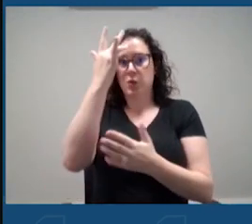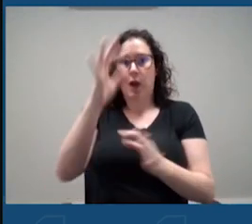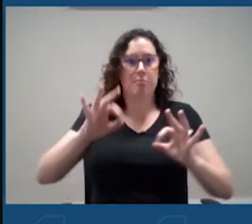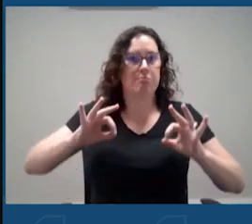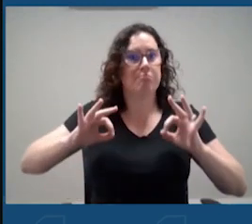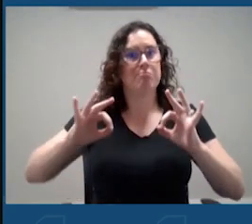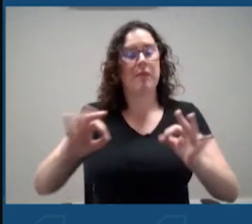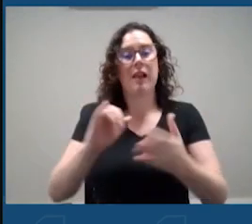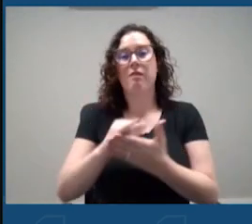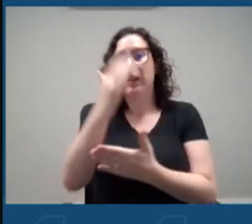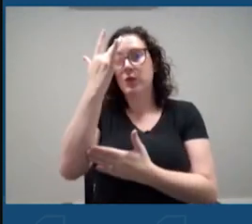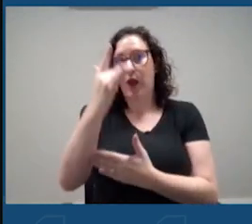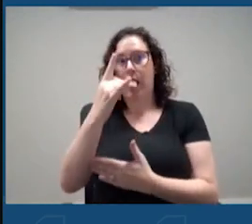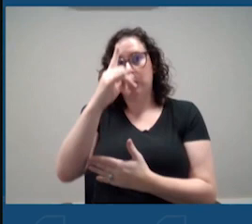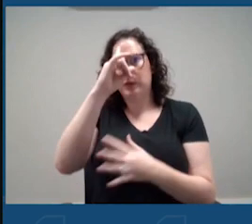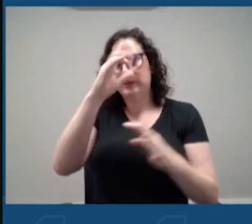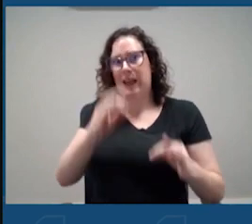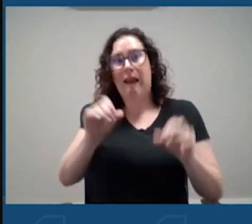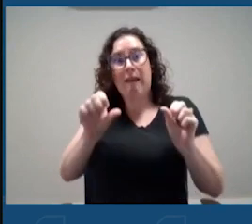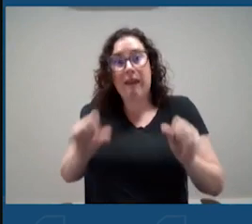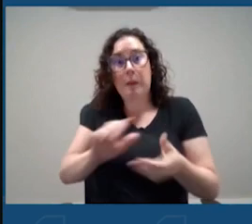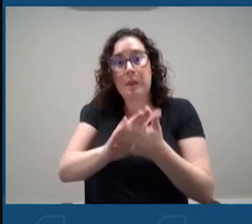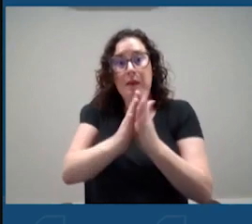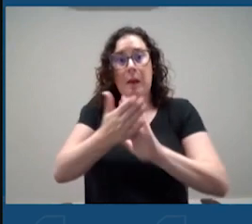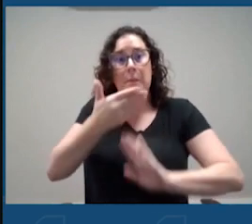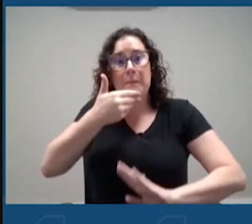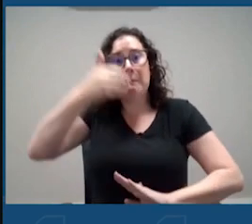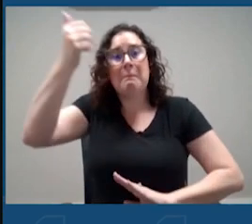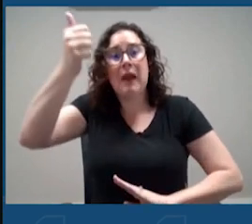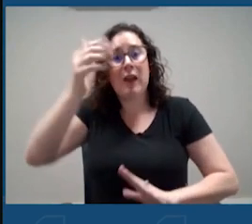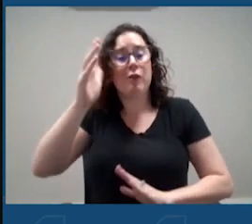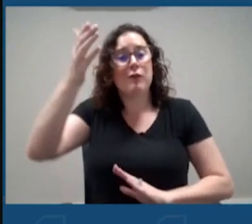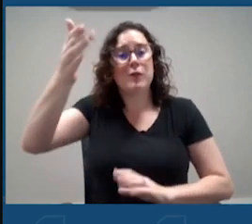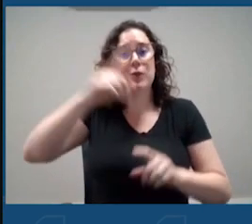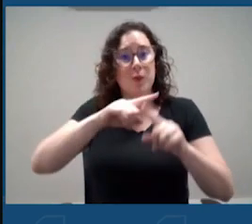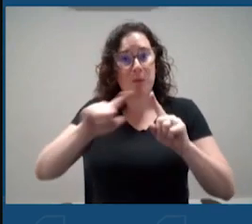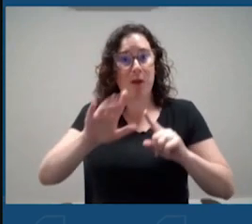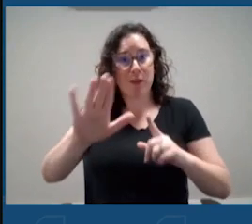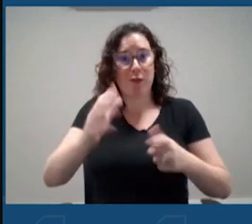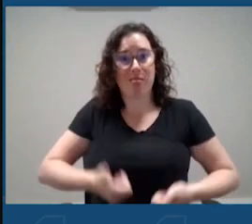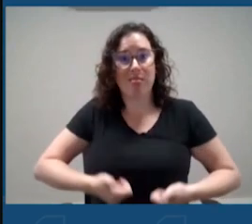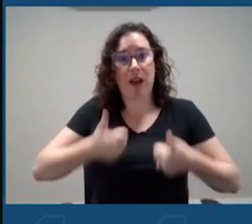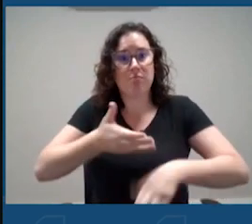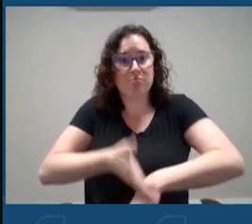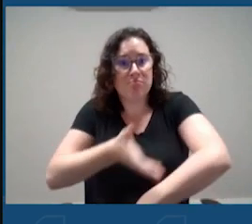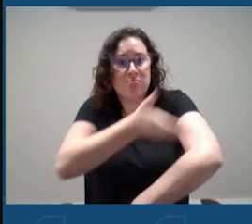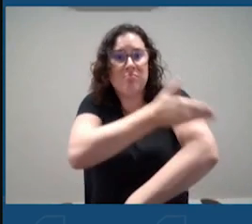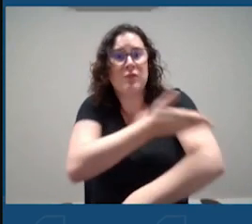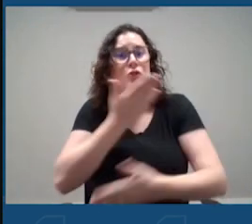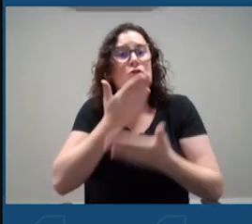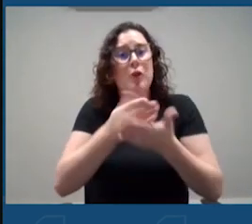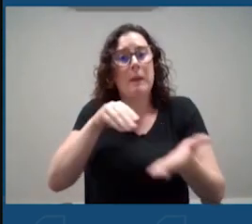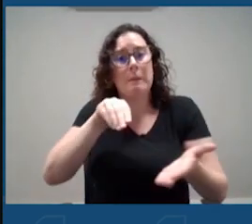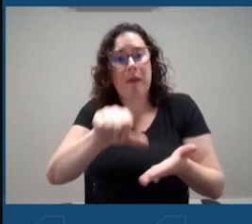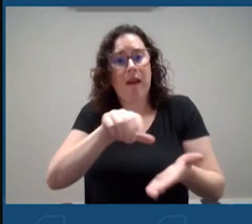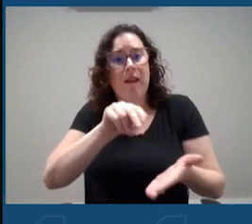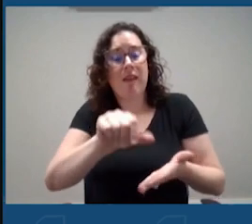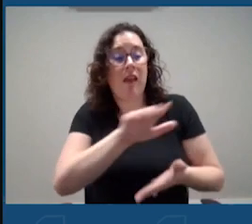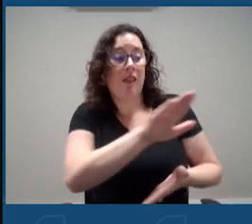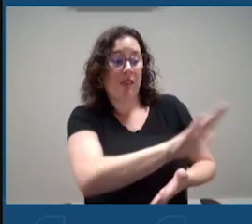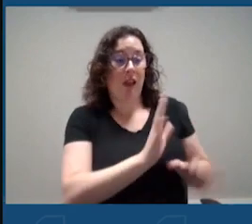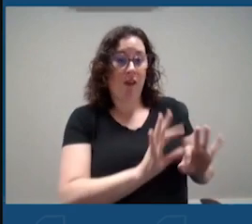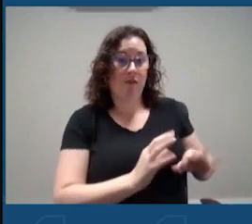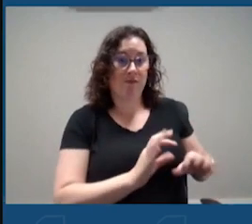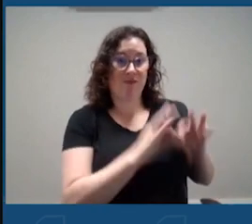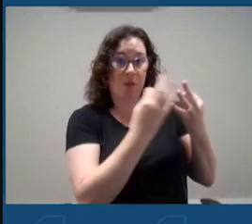get to a better future, but also lifting people up with good paying jobs so their families can live the American dream just like mine did because of